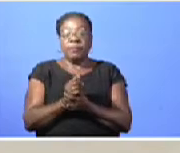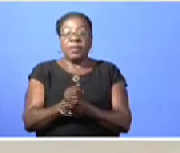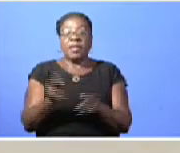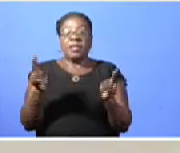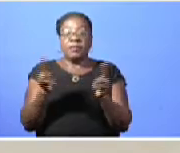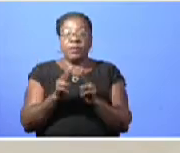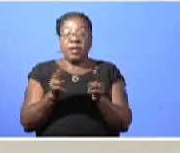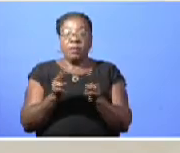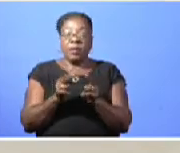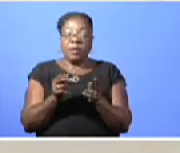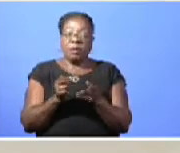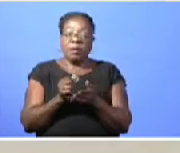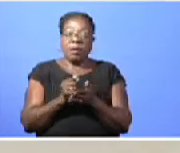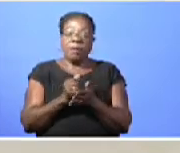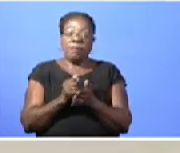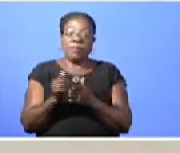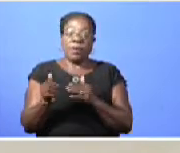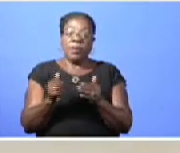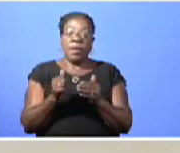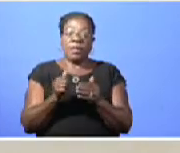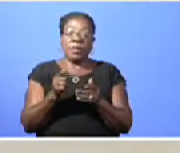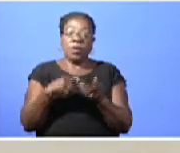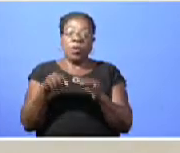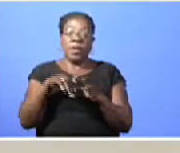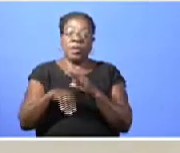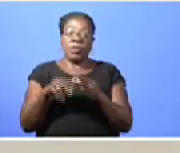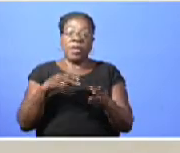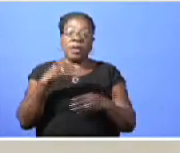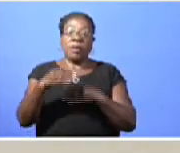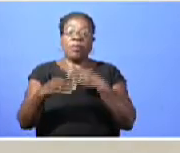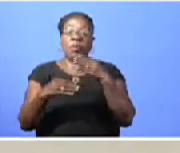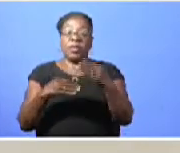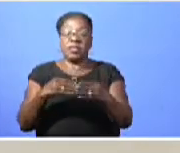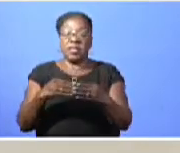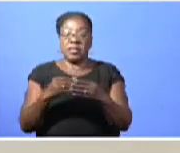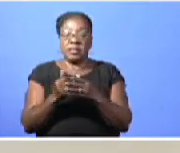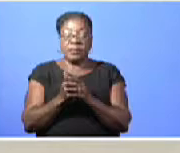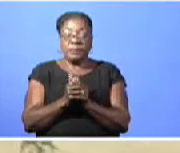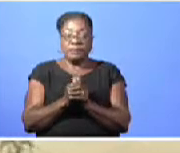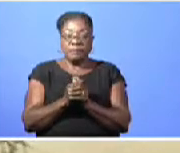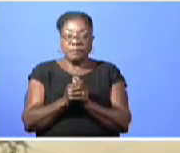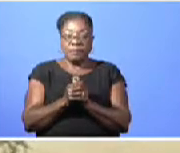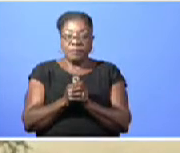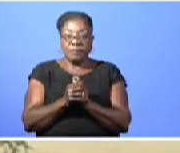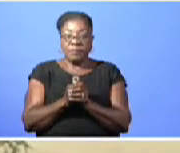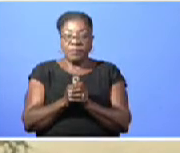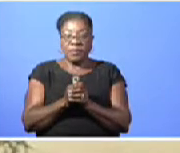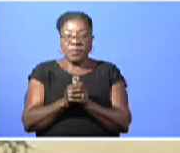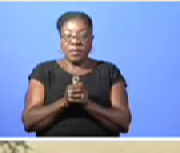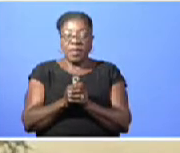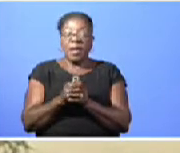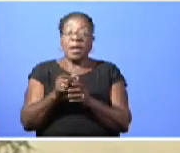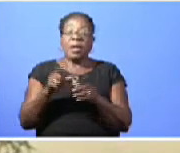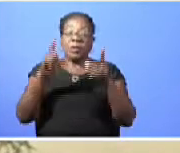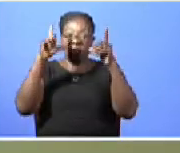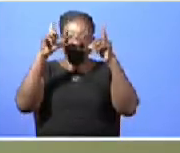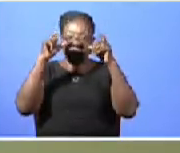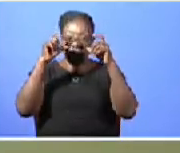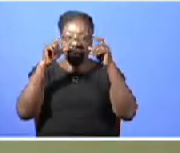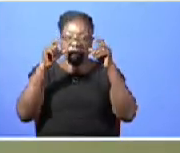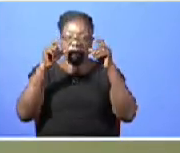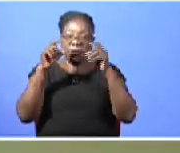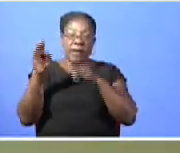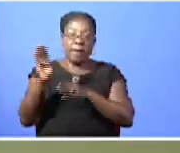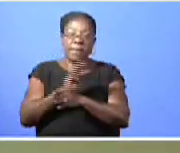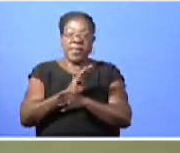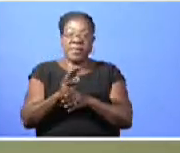very prepared to go into that process because I was already doing it all along. And although the photography industry, like